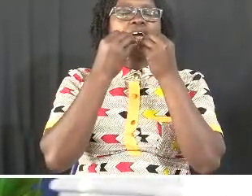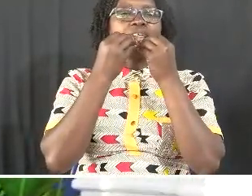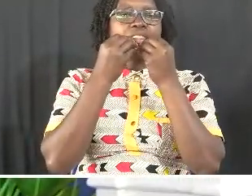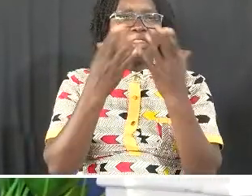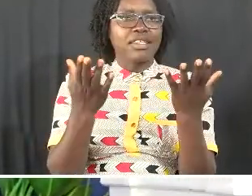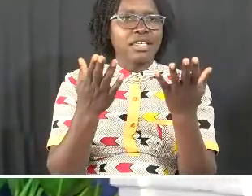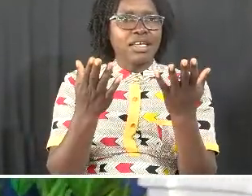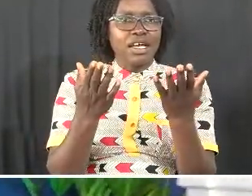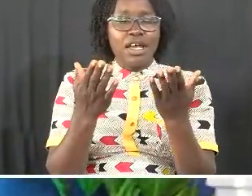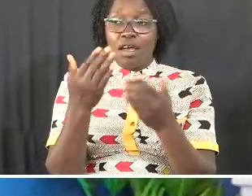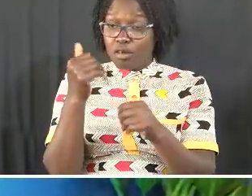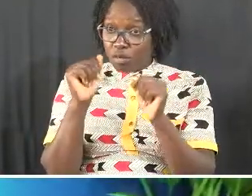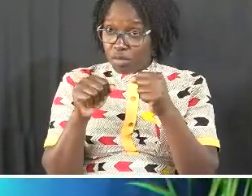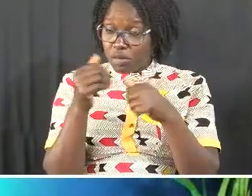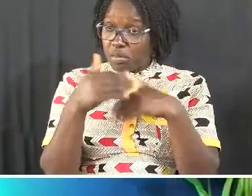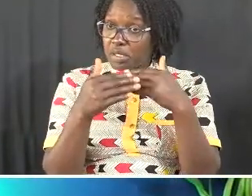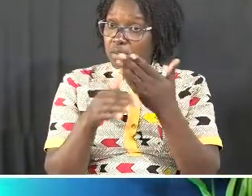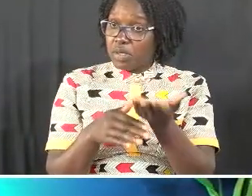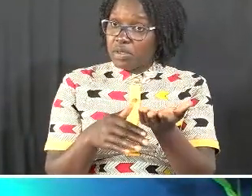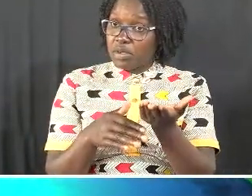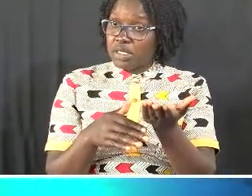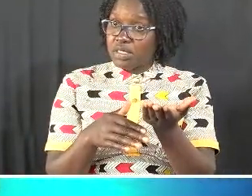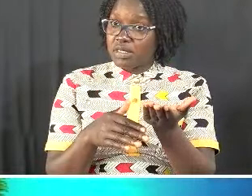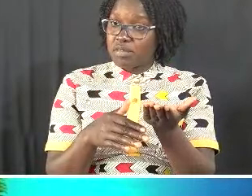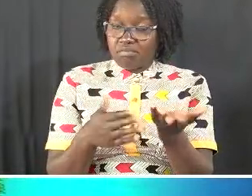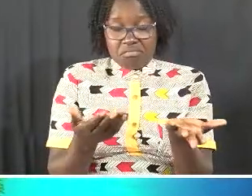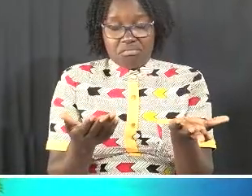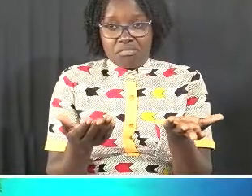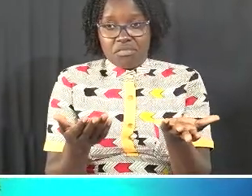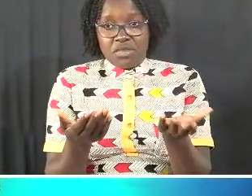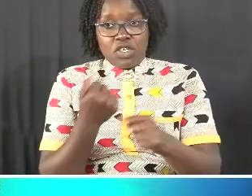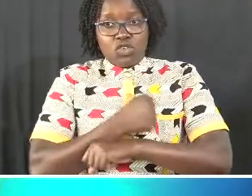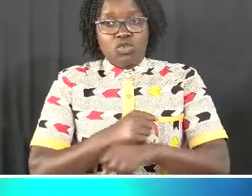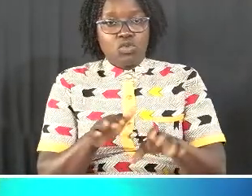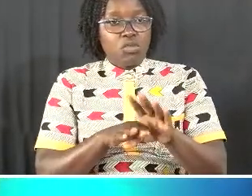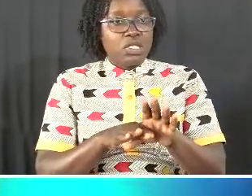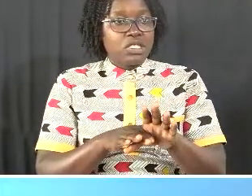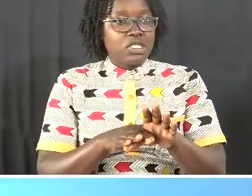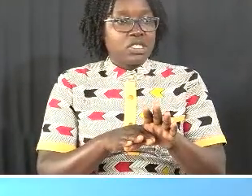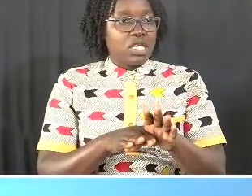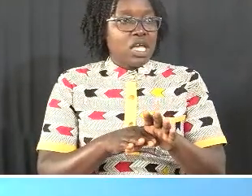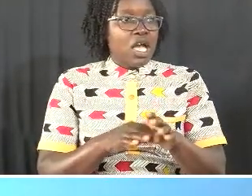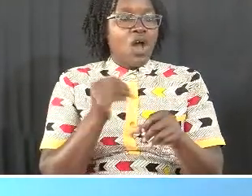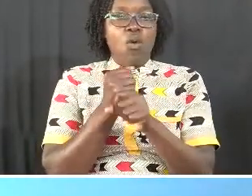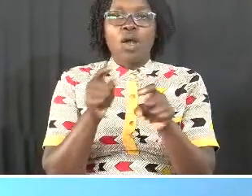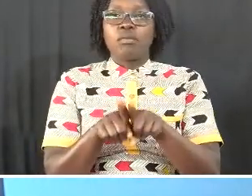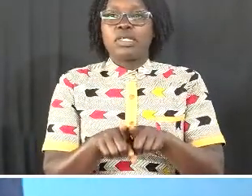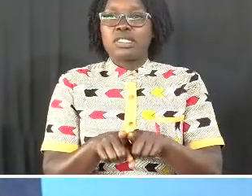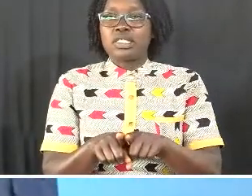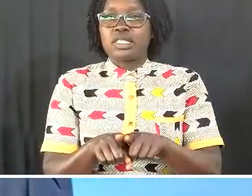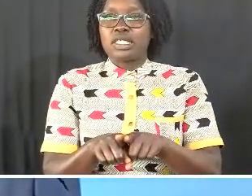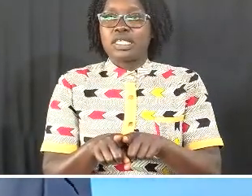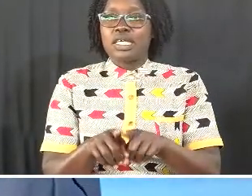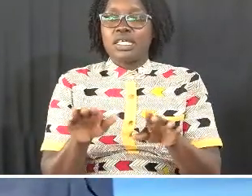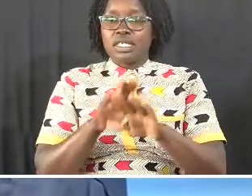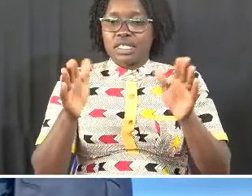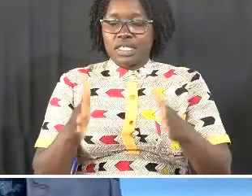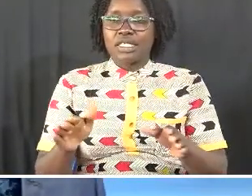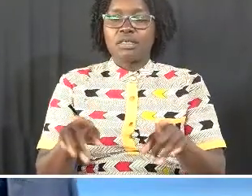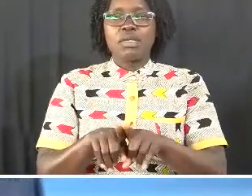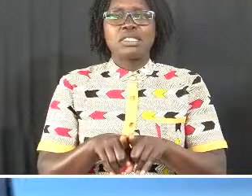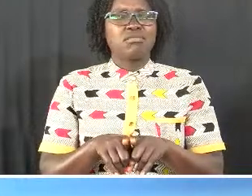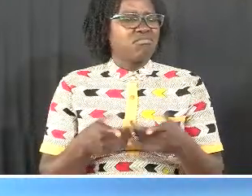Could it be your neighbor? An acquaintance? Schoolmate? Workmate? Deskmate?